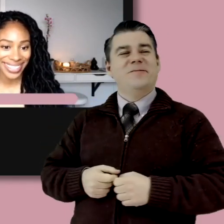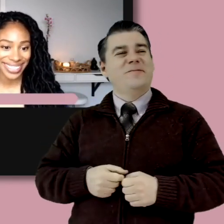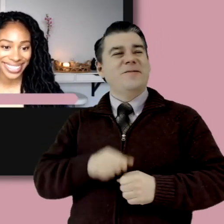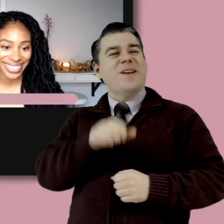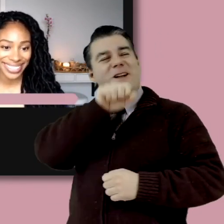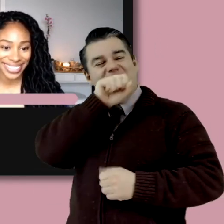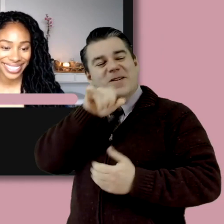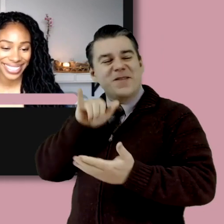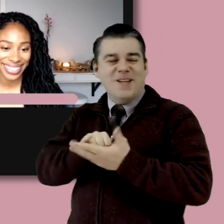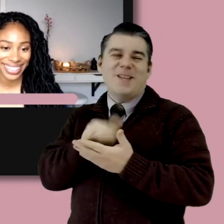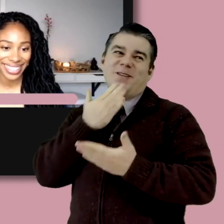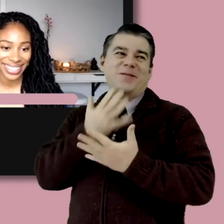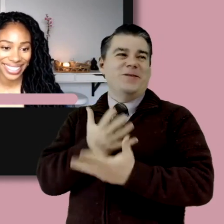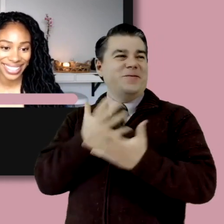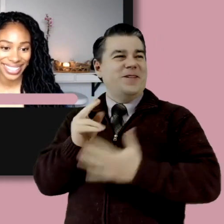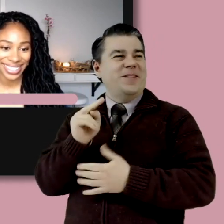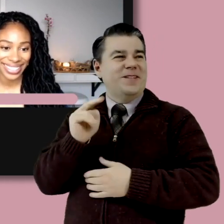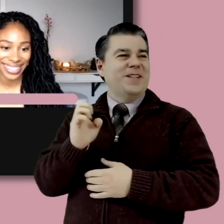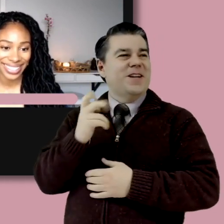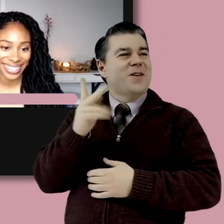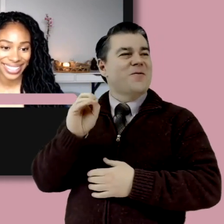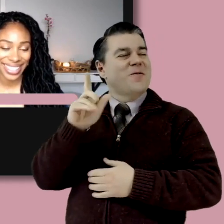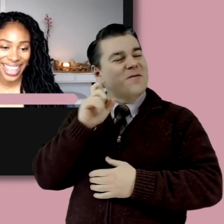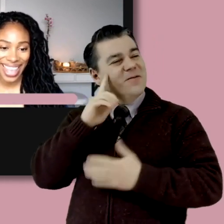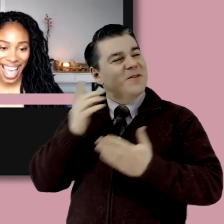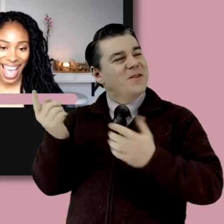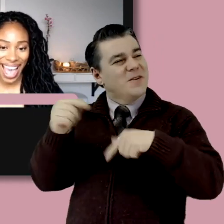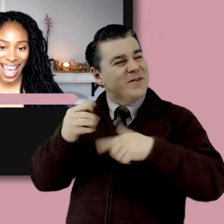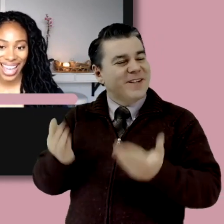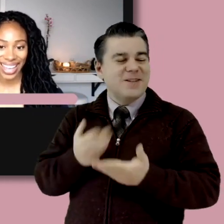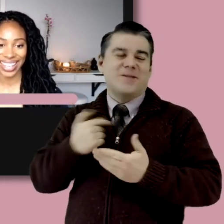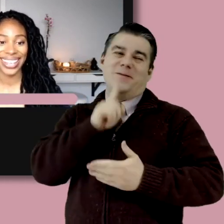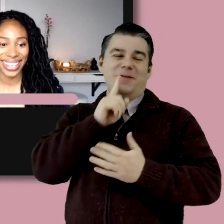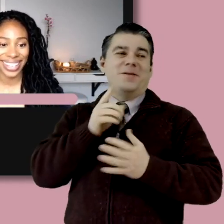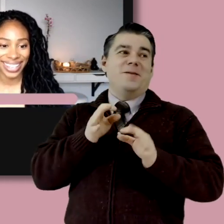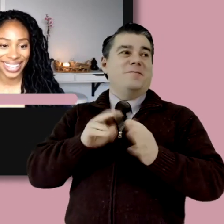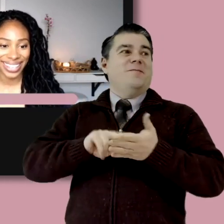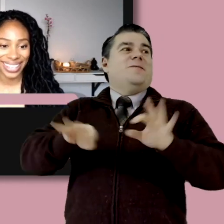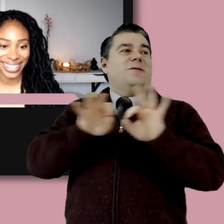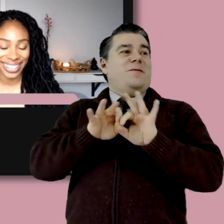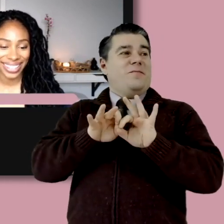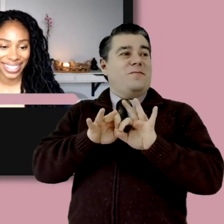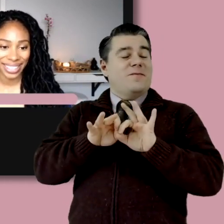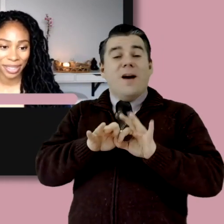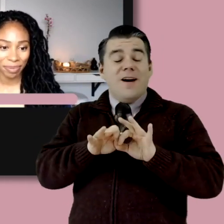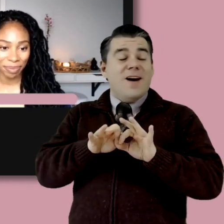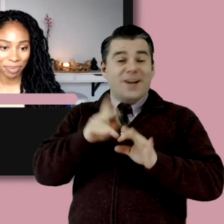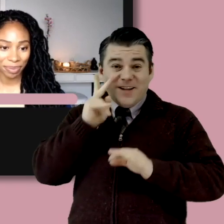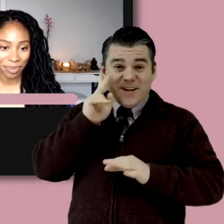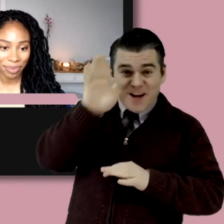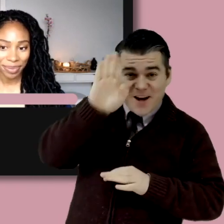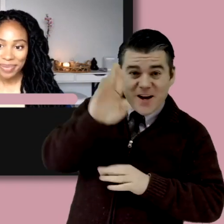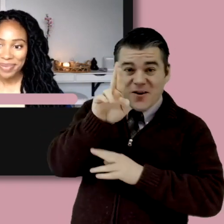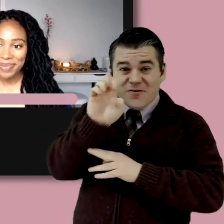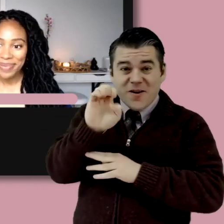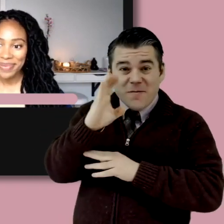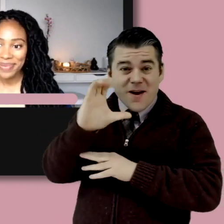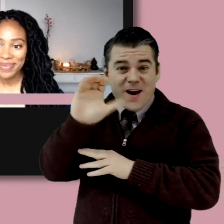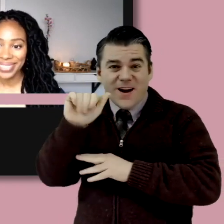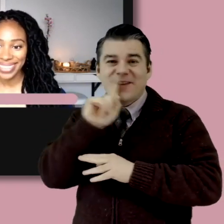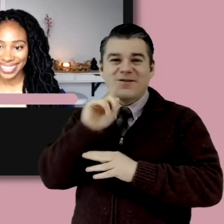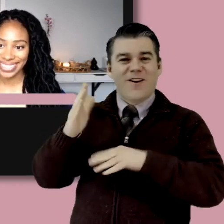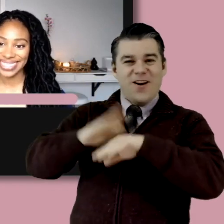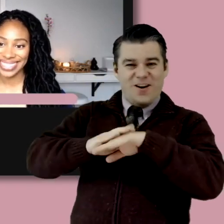questions. I love that. Thank you so much, Nicole, for being here. It means a lot to us. Hi, Rebecca. I see Rebecca joined